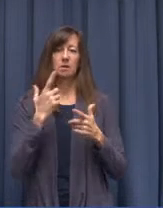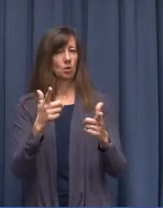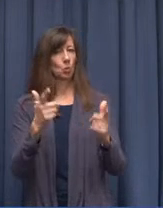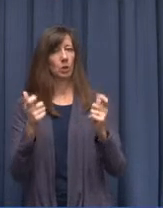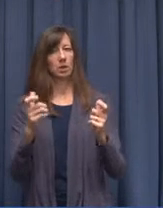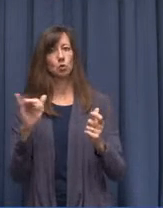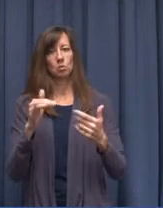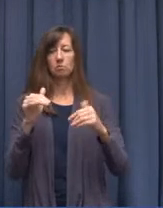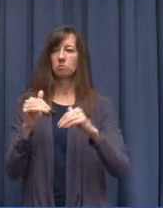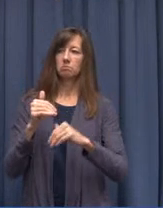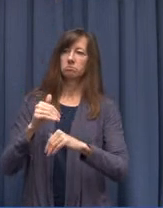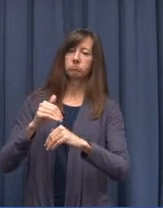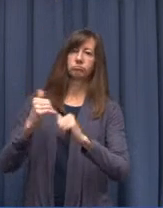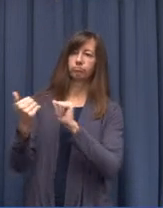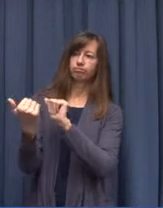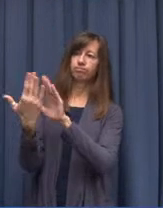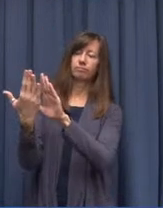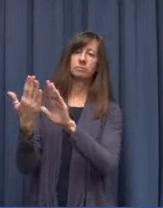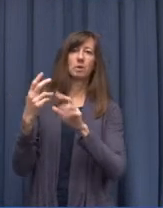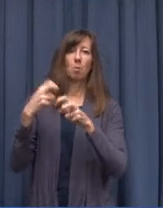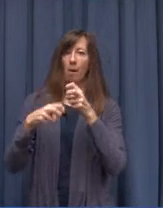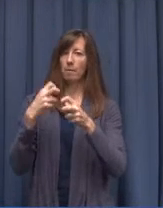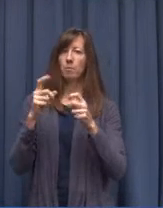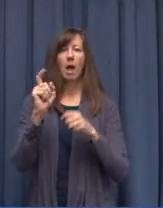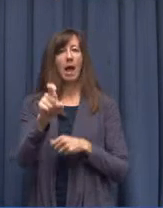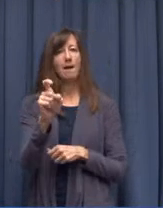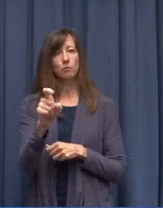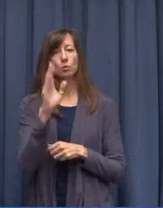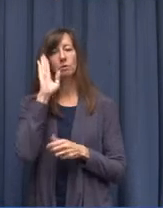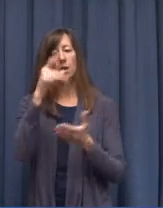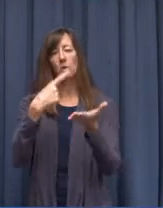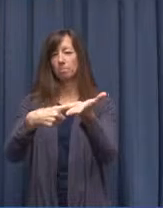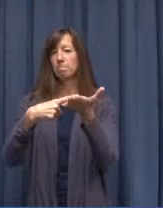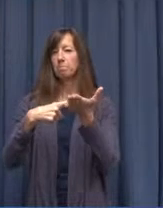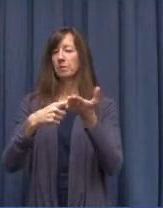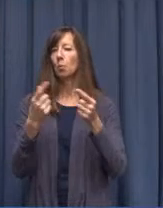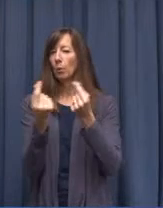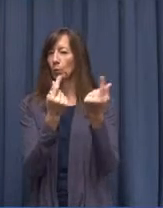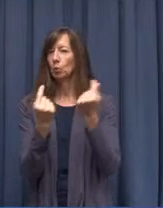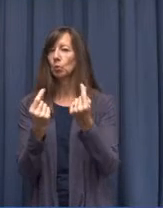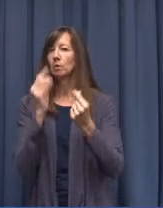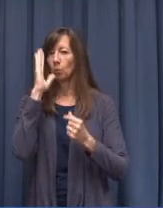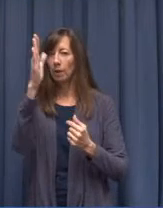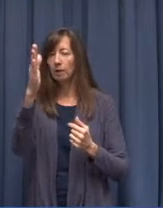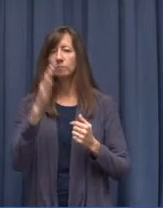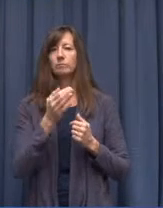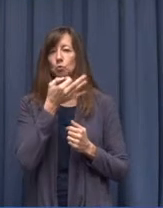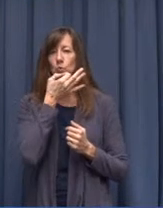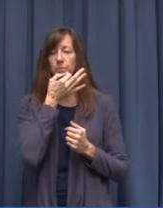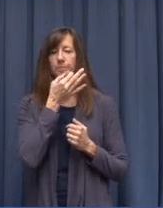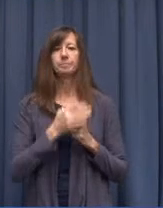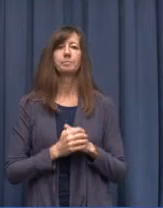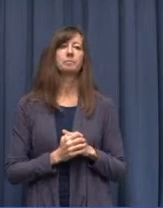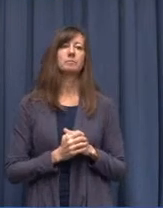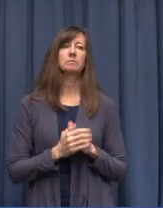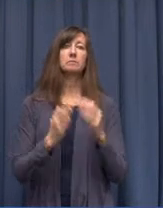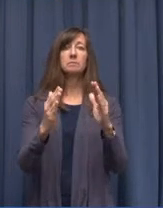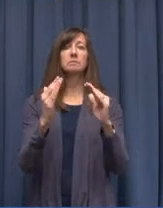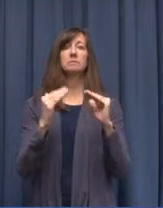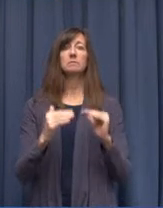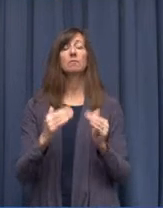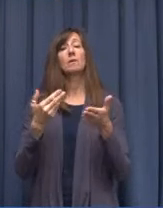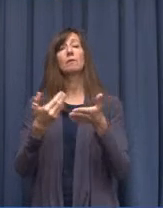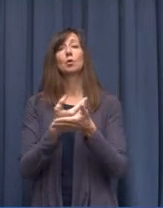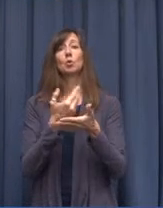So we'll talk a little bit more about that, what we can all do shortly. In terms of the new infection rate, this